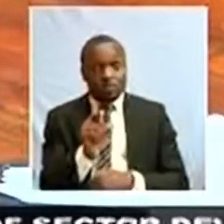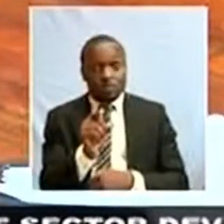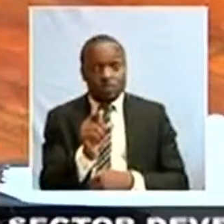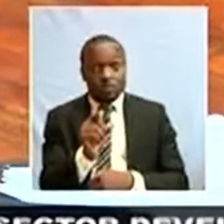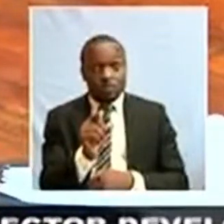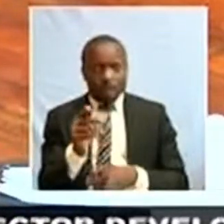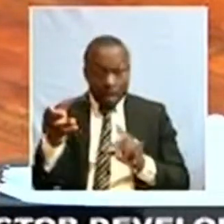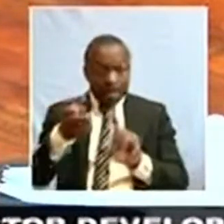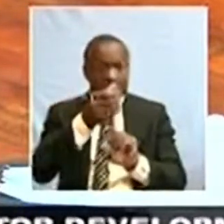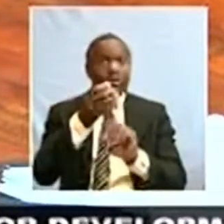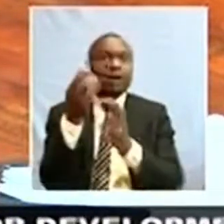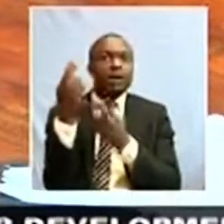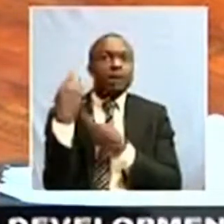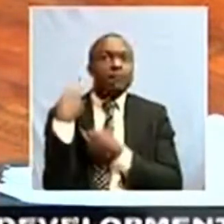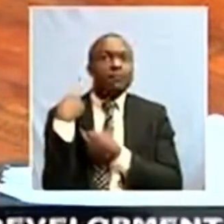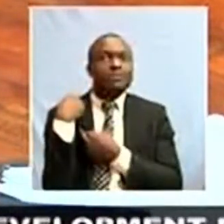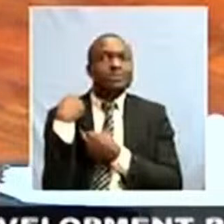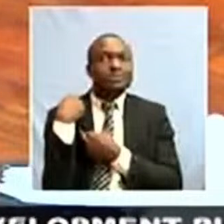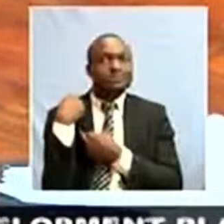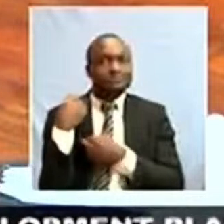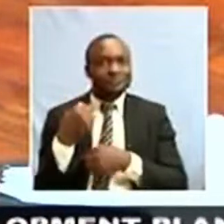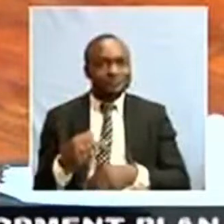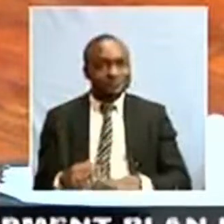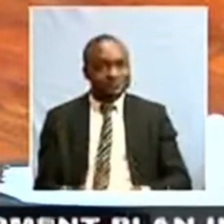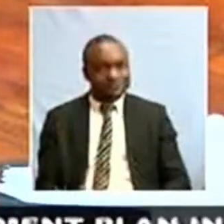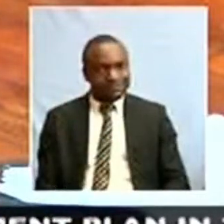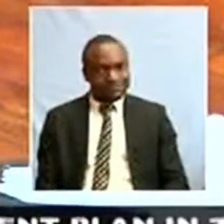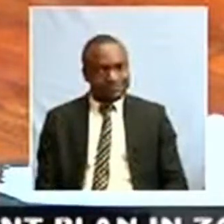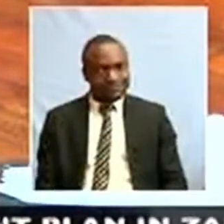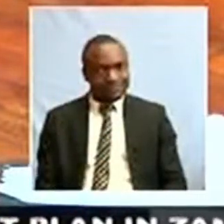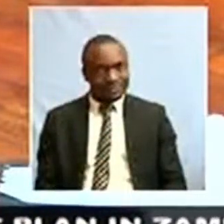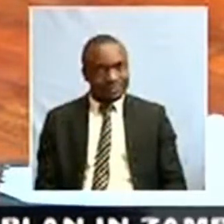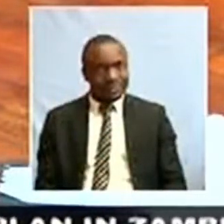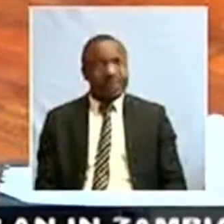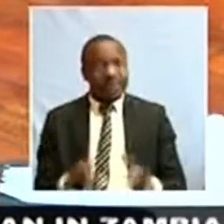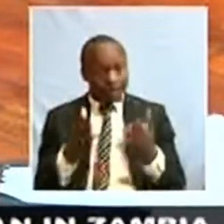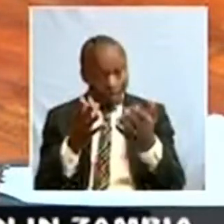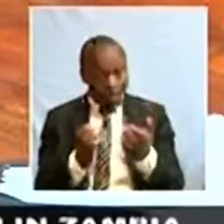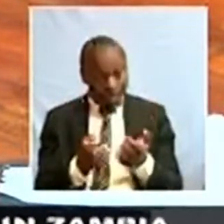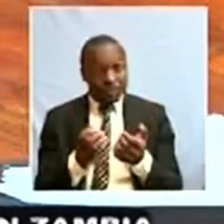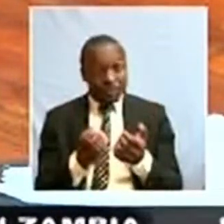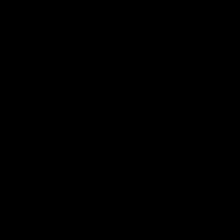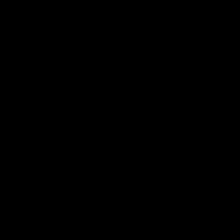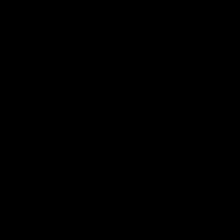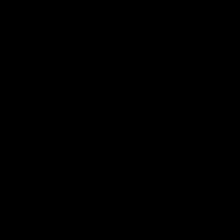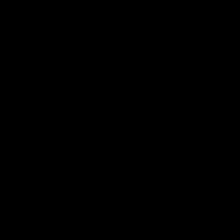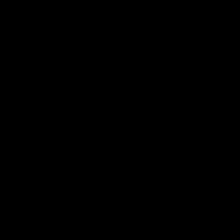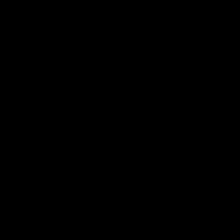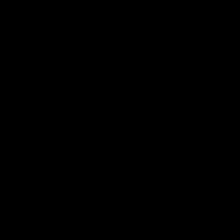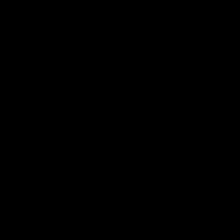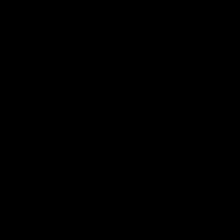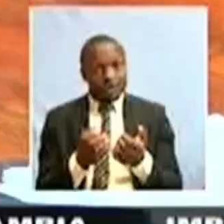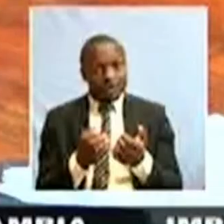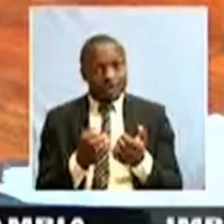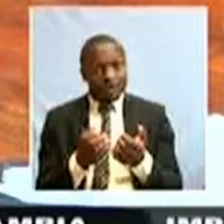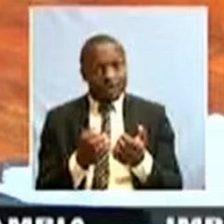accountable. So we are trying to seek your opinion to say, do